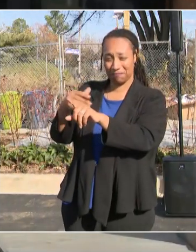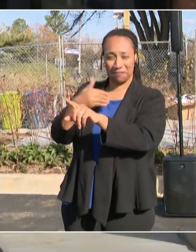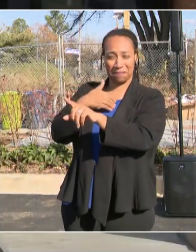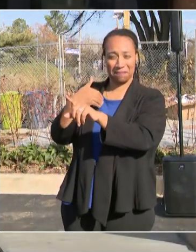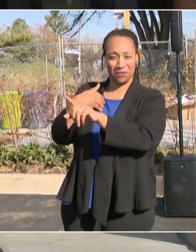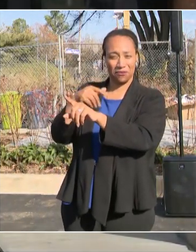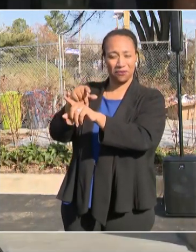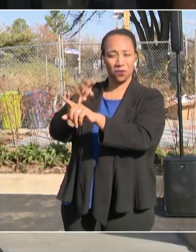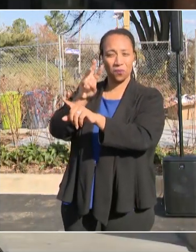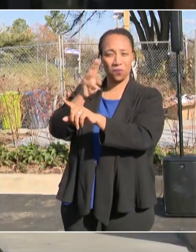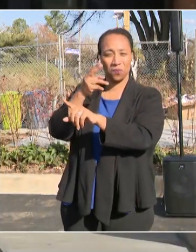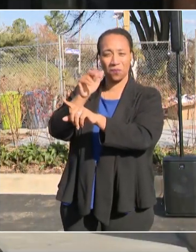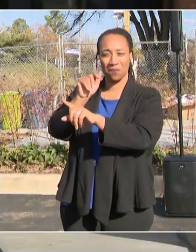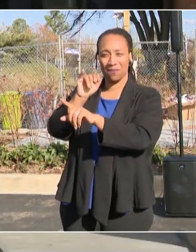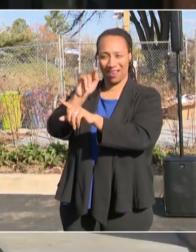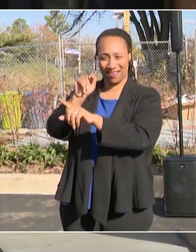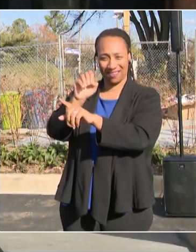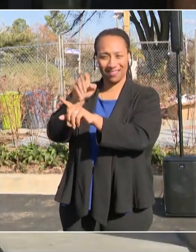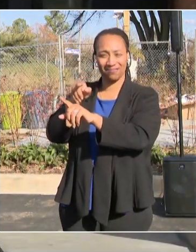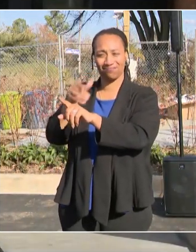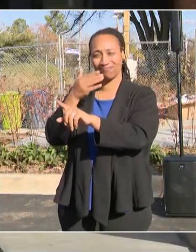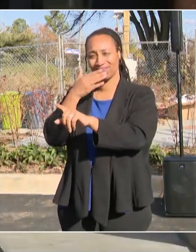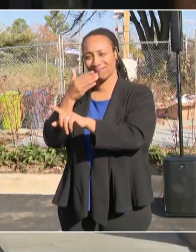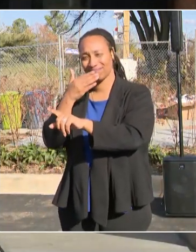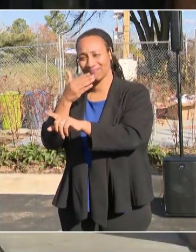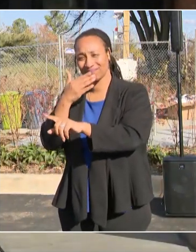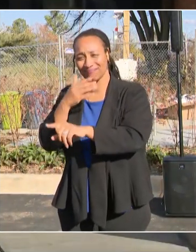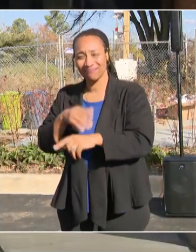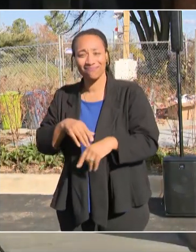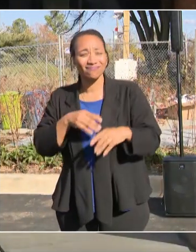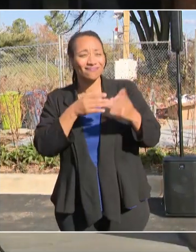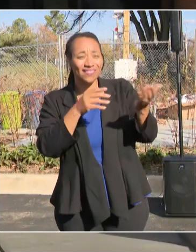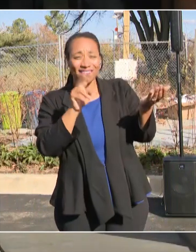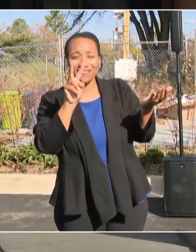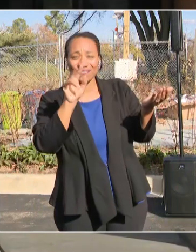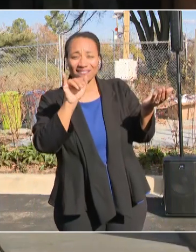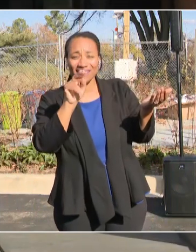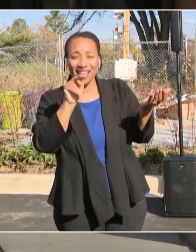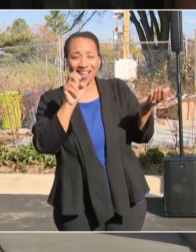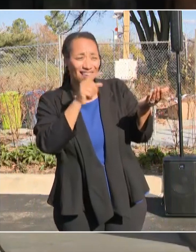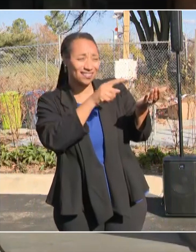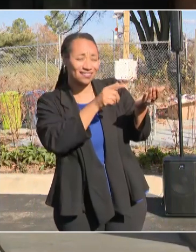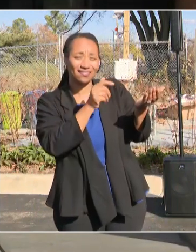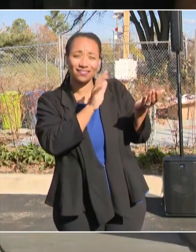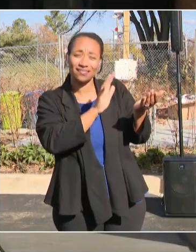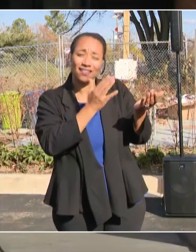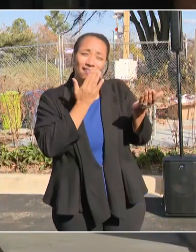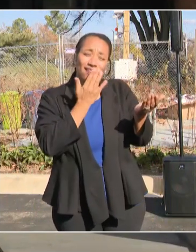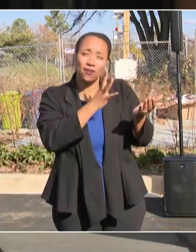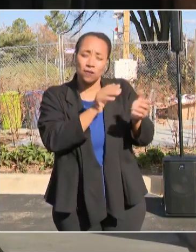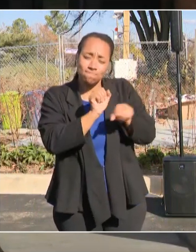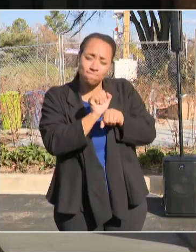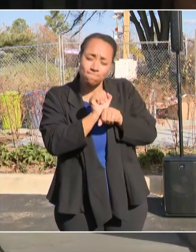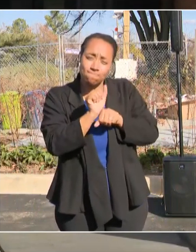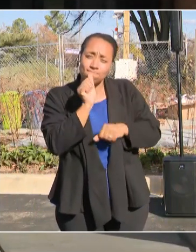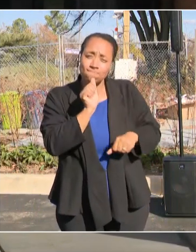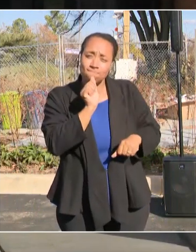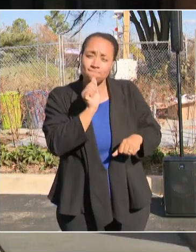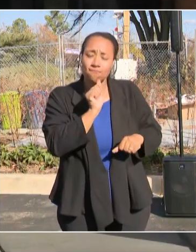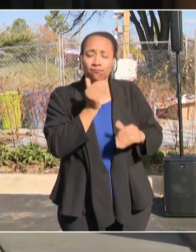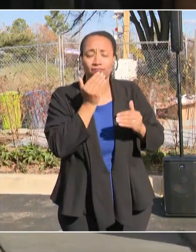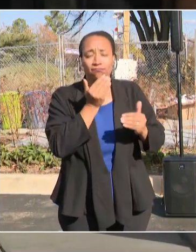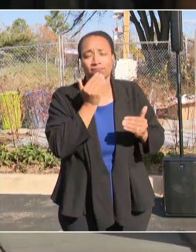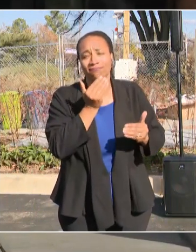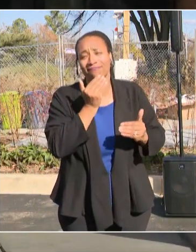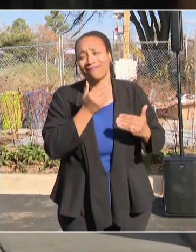thank you for your patience, right? and being an active resident.